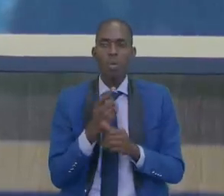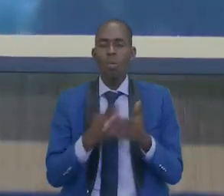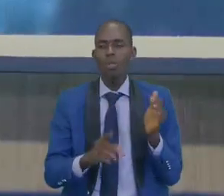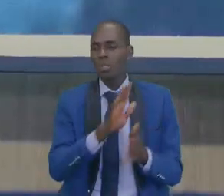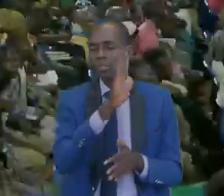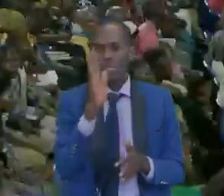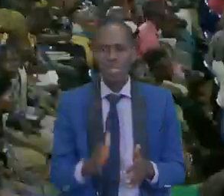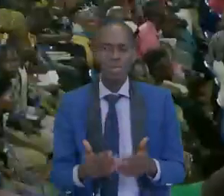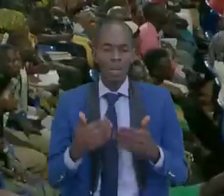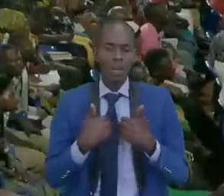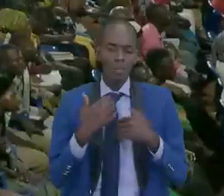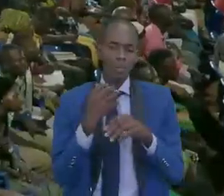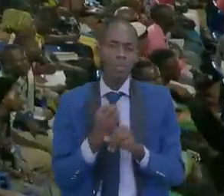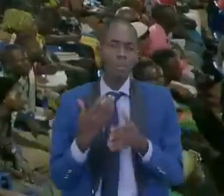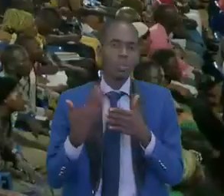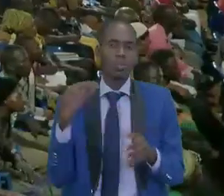and possessed.